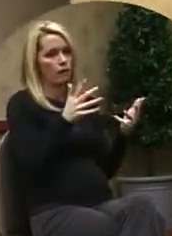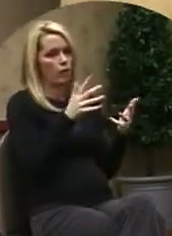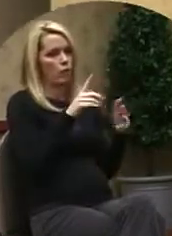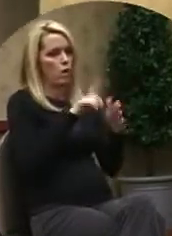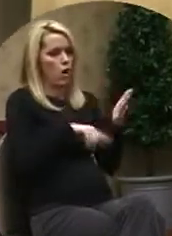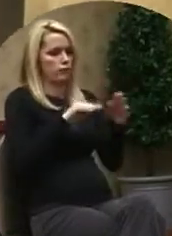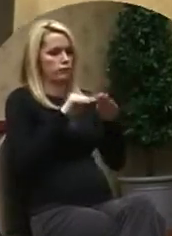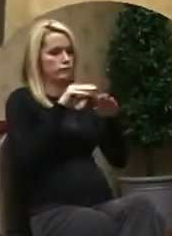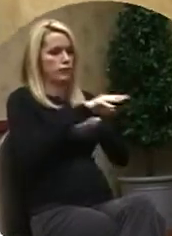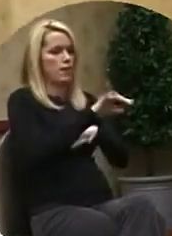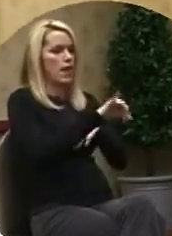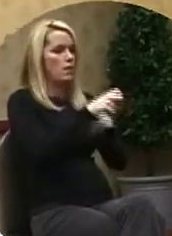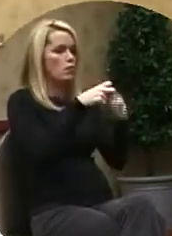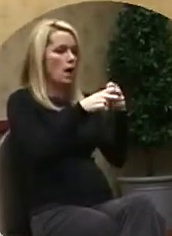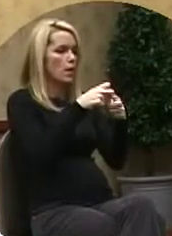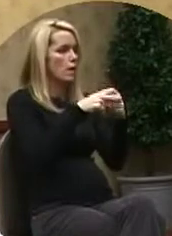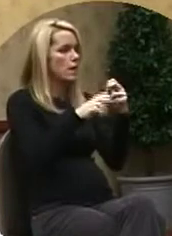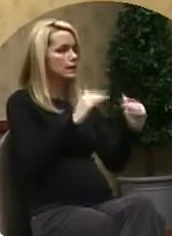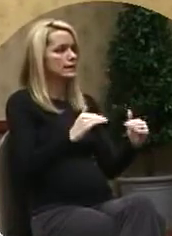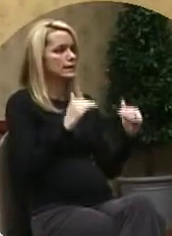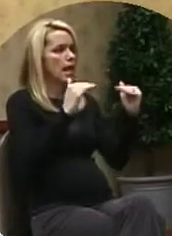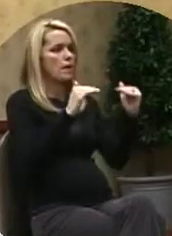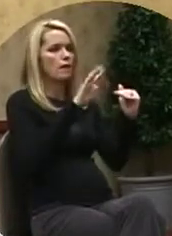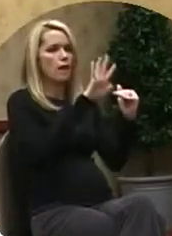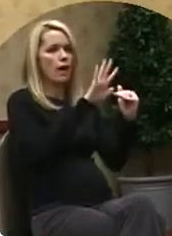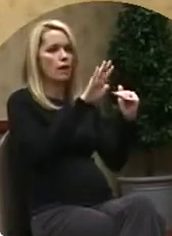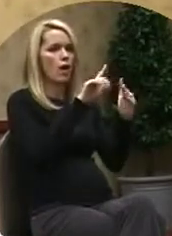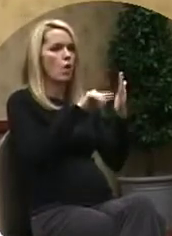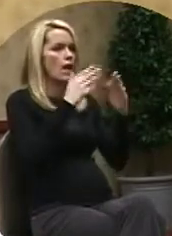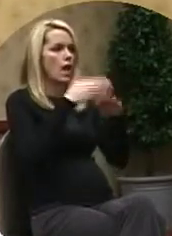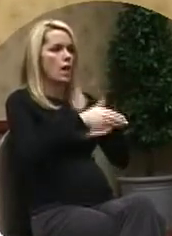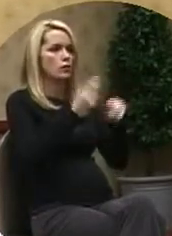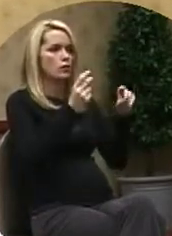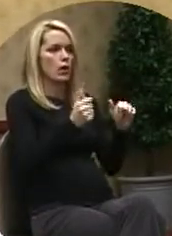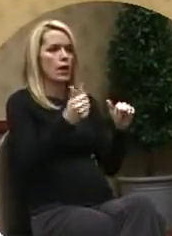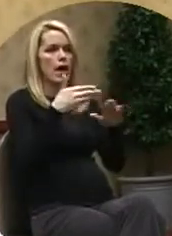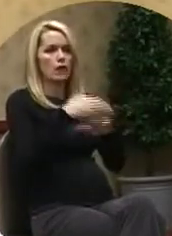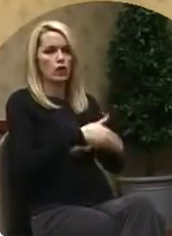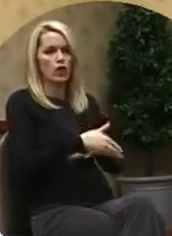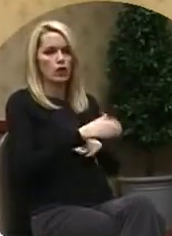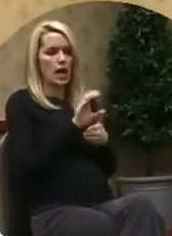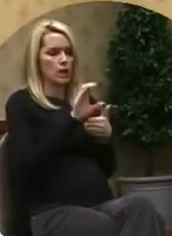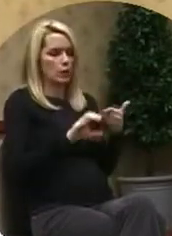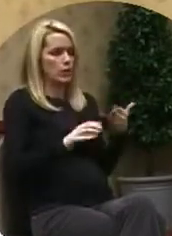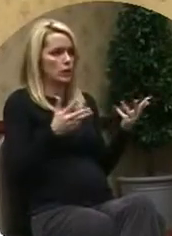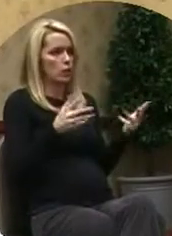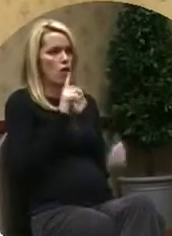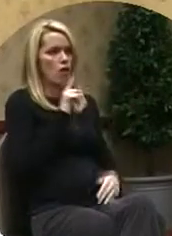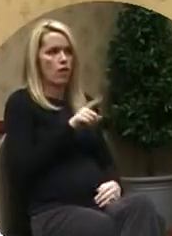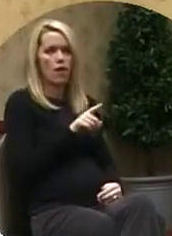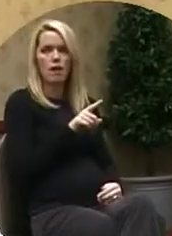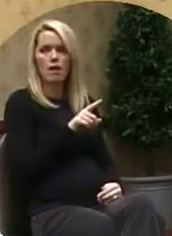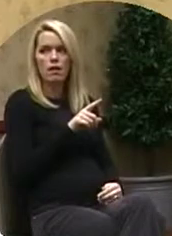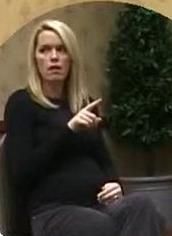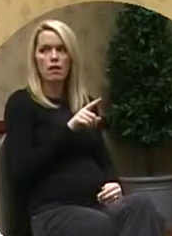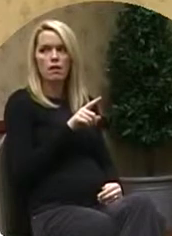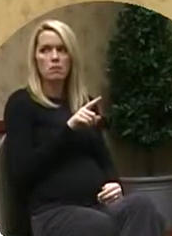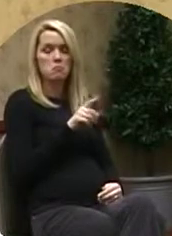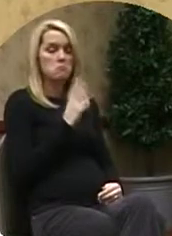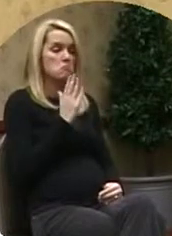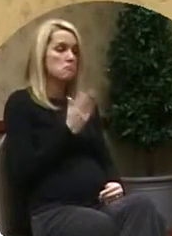In step 5, what are the things that occur right afterwards? What are the consequences? Recognizing that they may